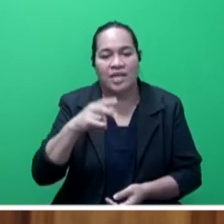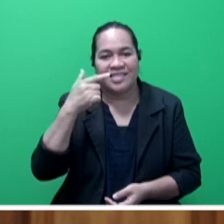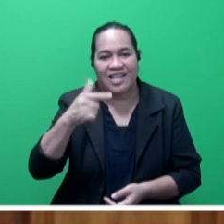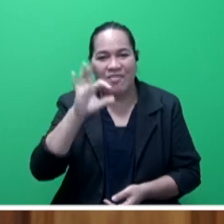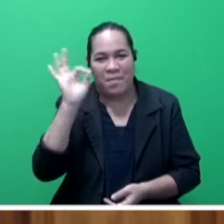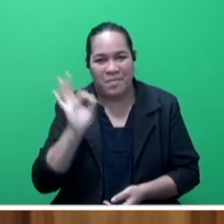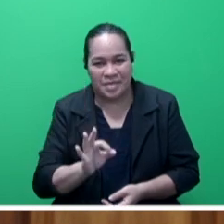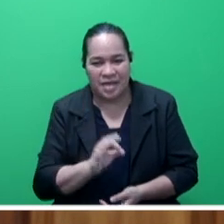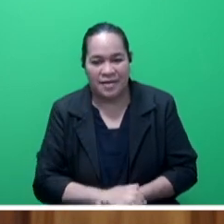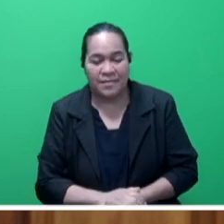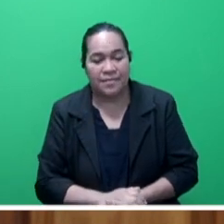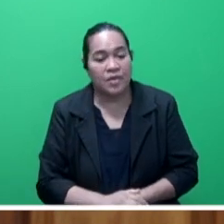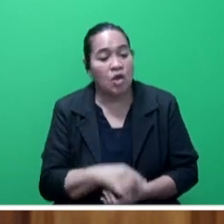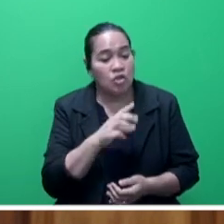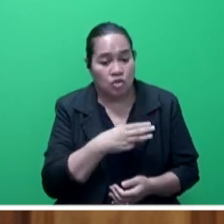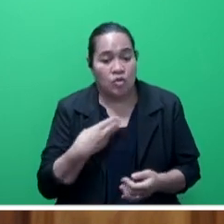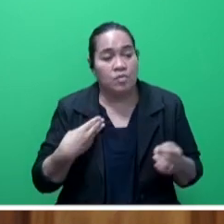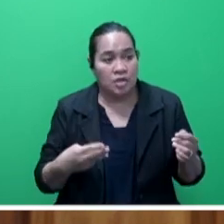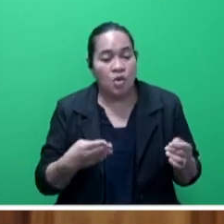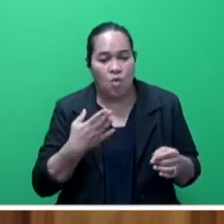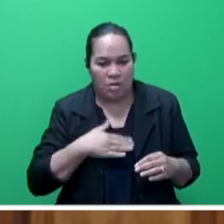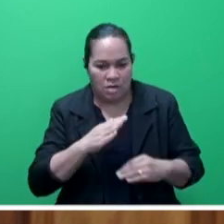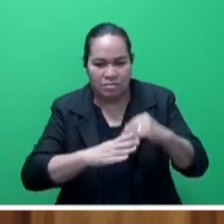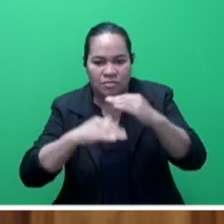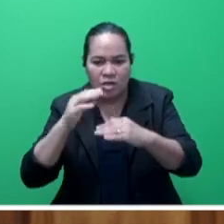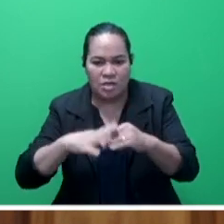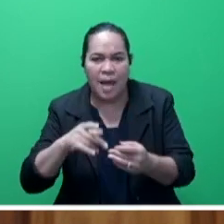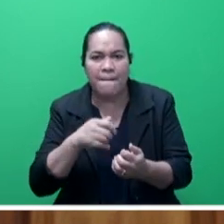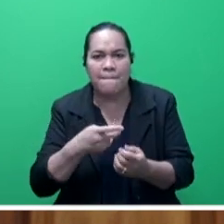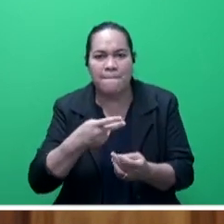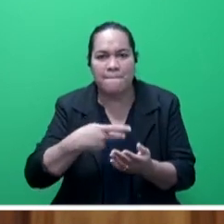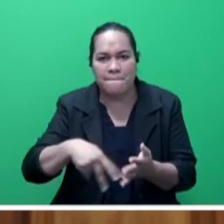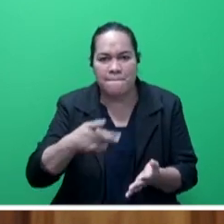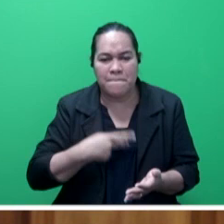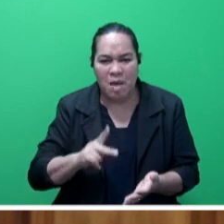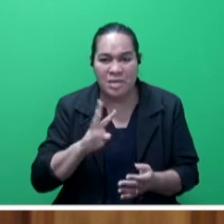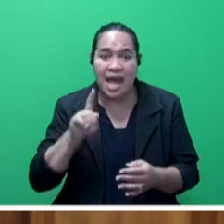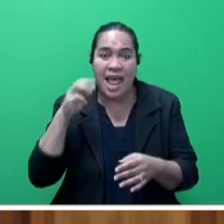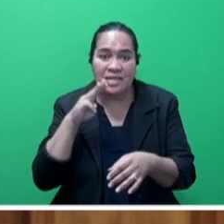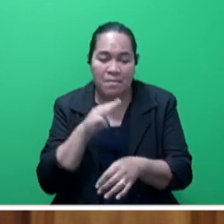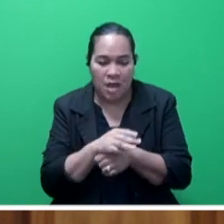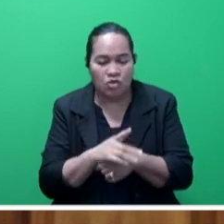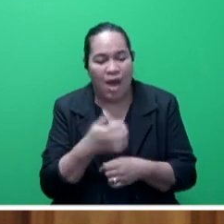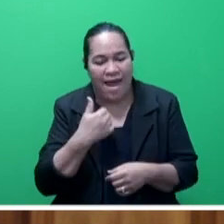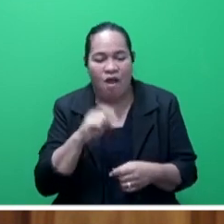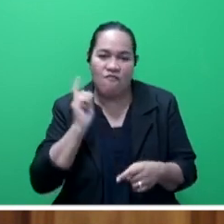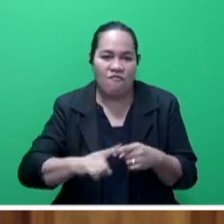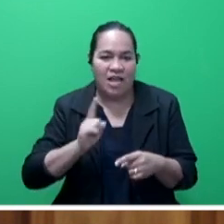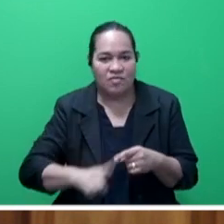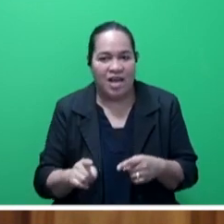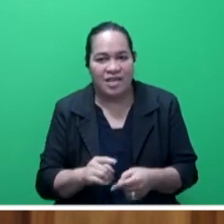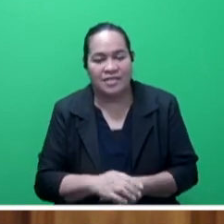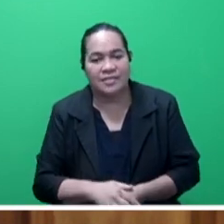27%. Ministry is on course to bring those construction permit approvals online in the next 22 months. This will allow for a faster turnaround.